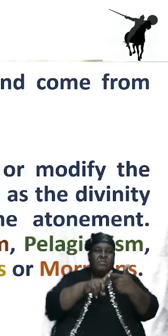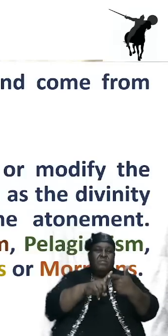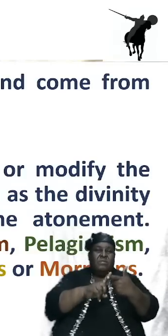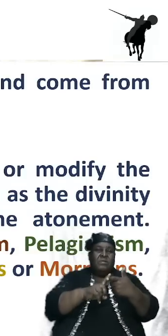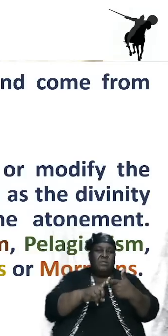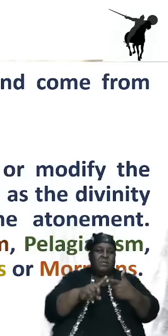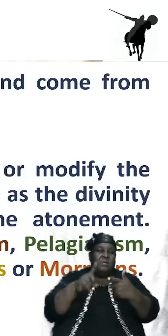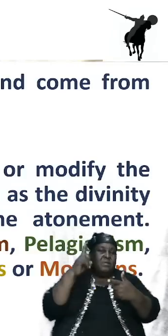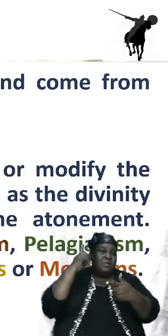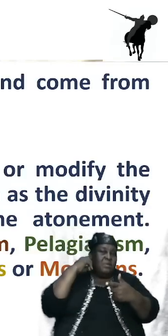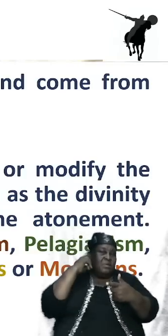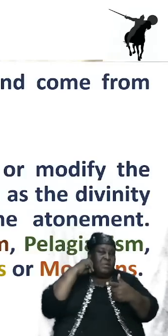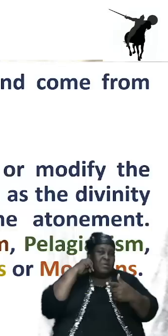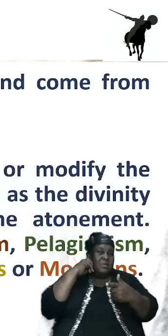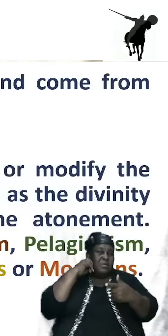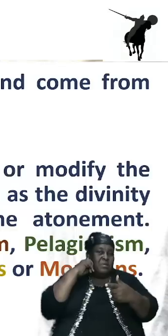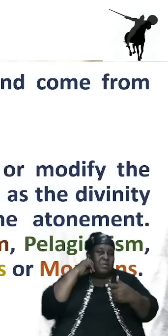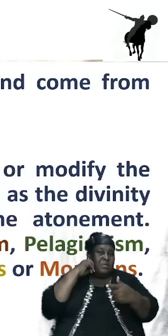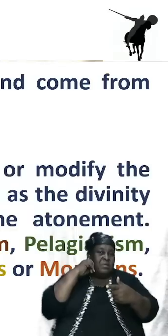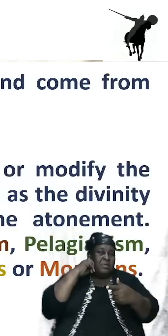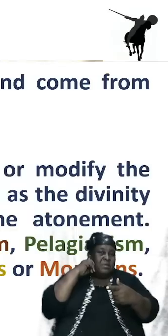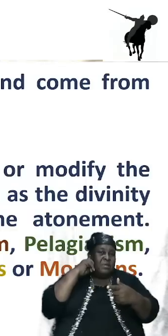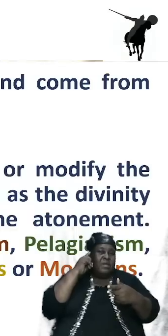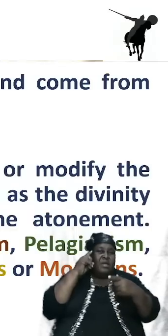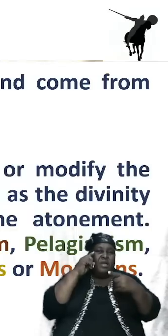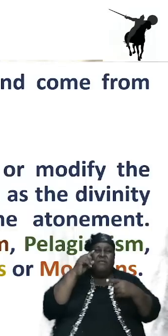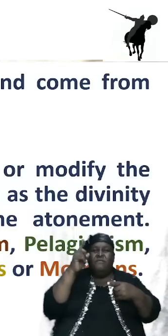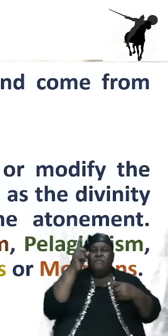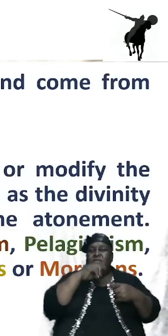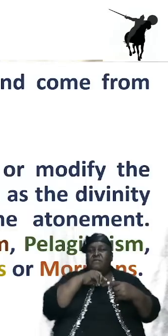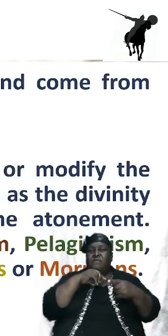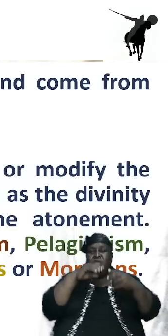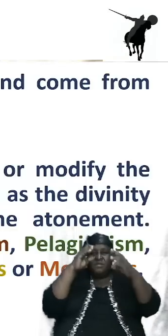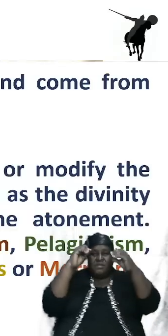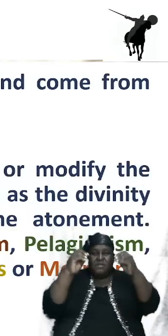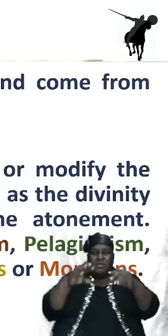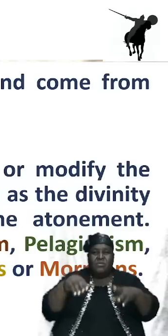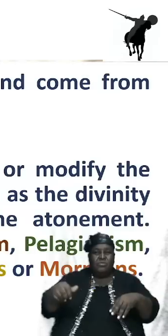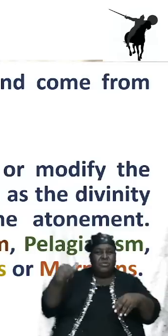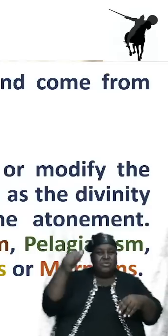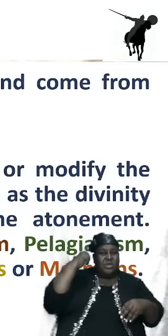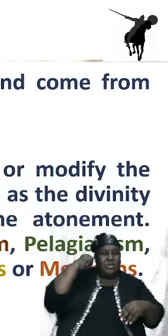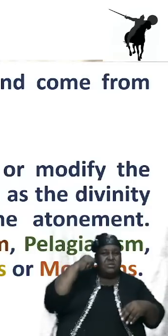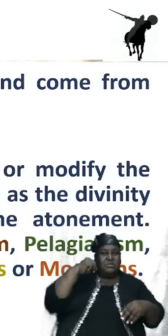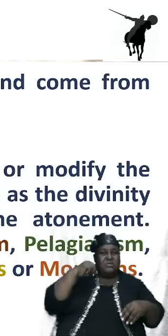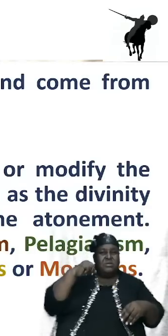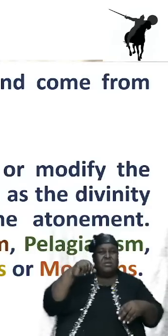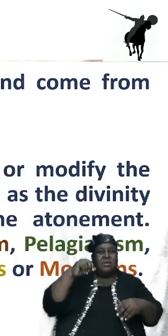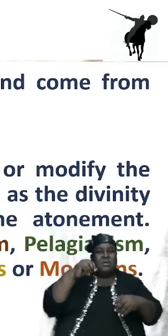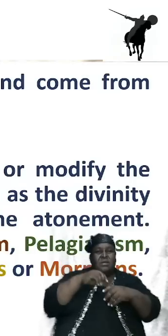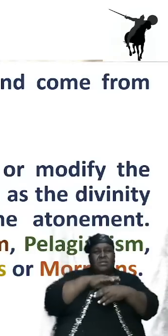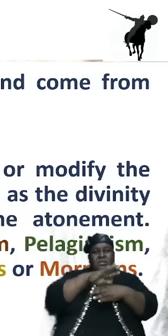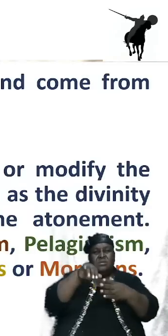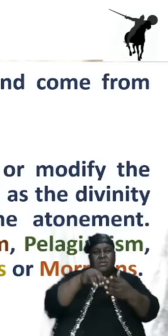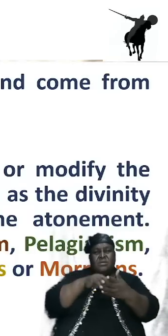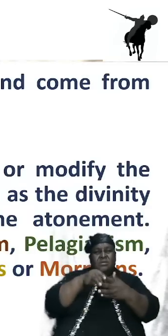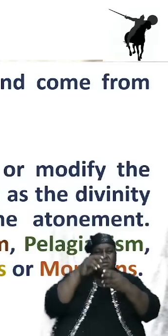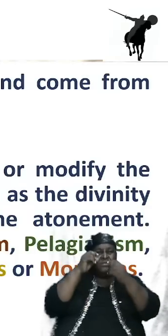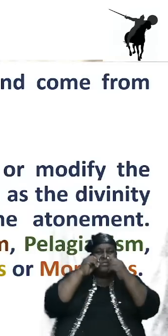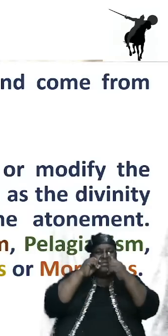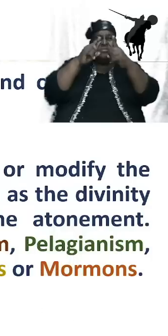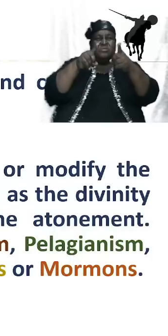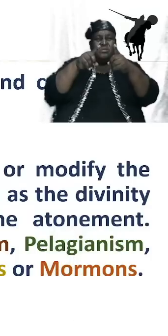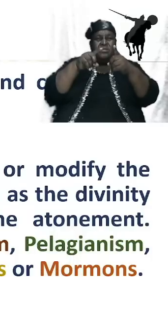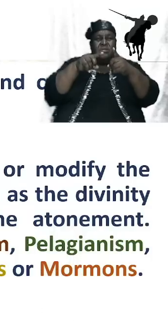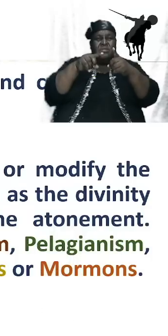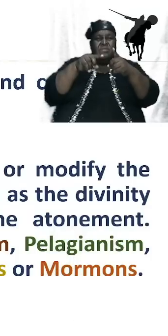Now, hearsay are false teachings that reject or modify the essential doctrines of the